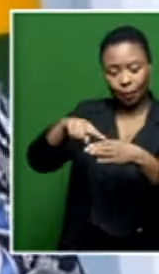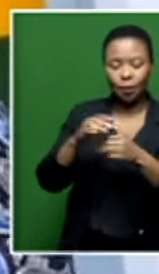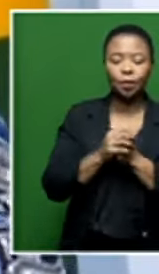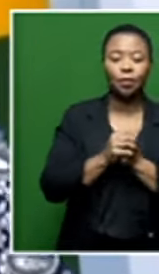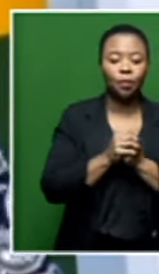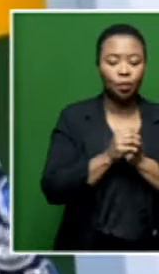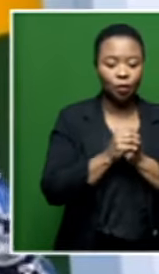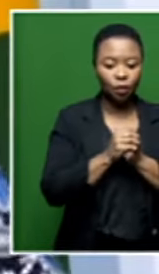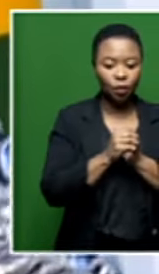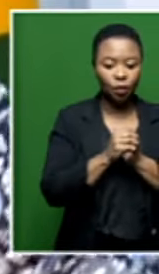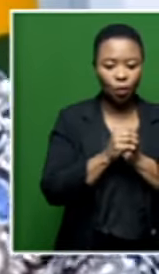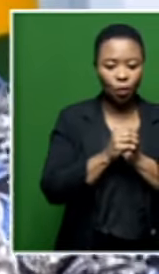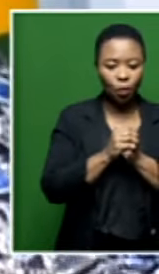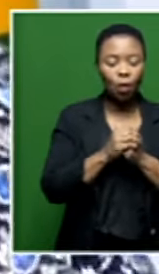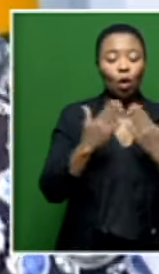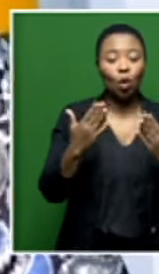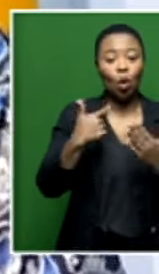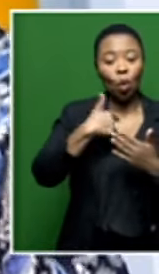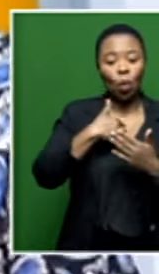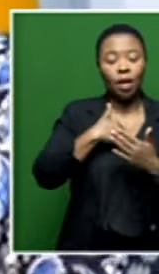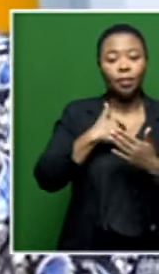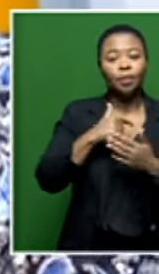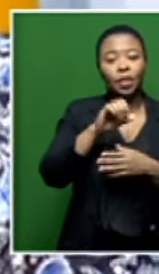We have taken a decision as SANAC,